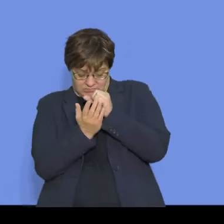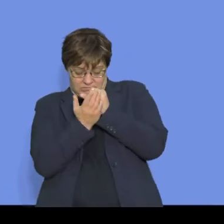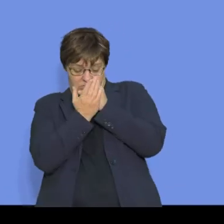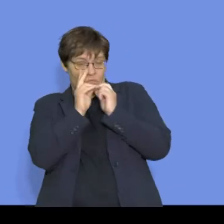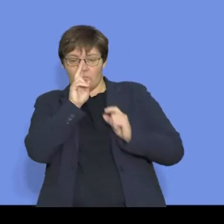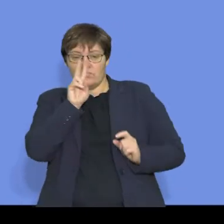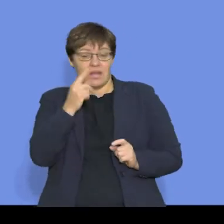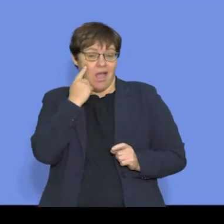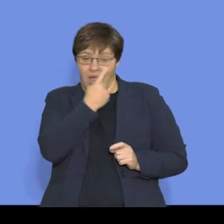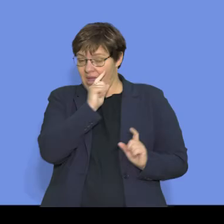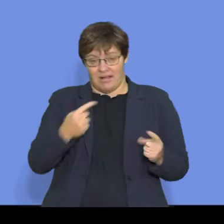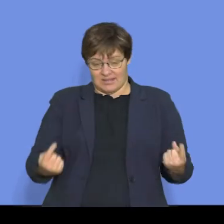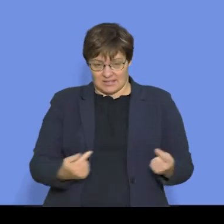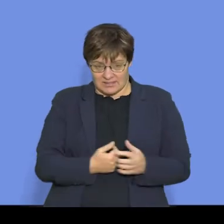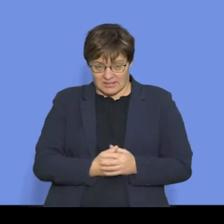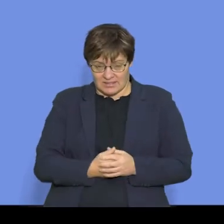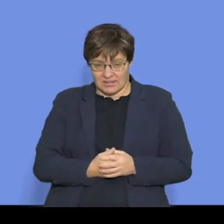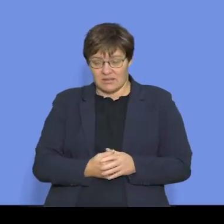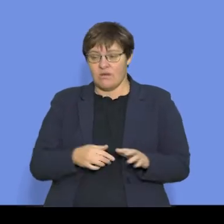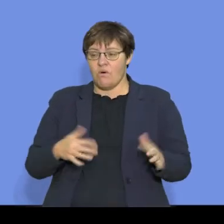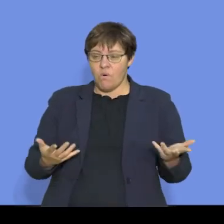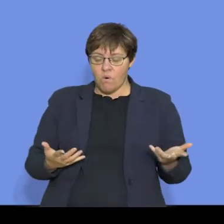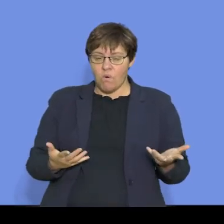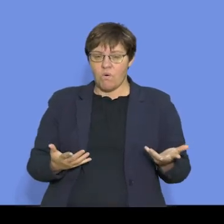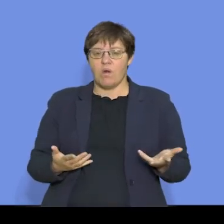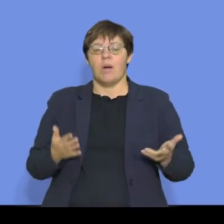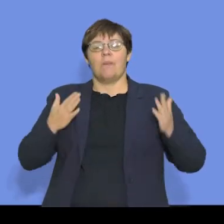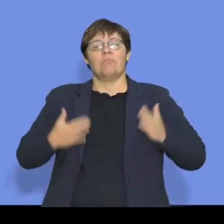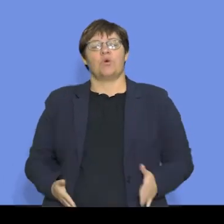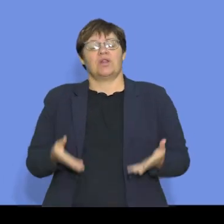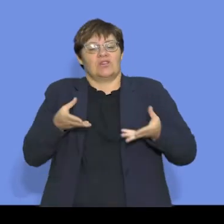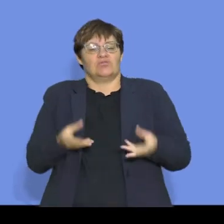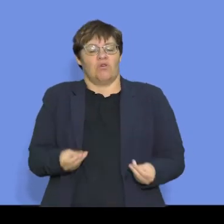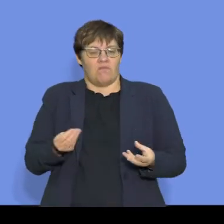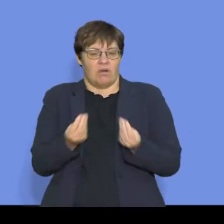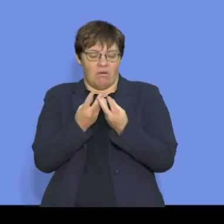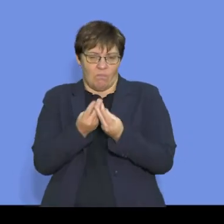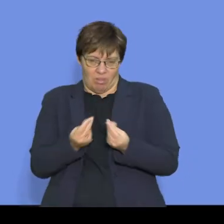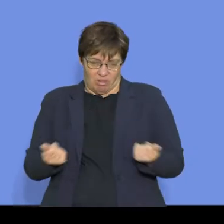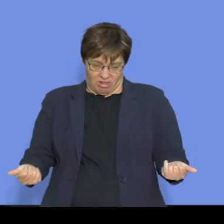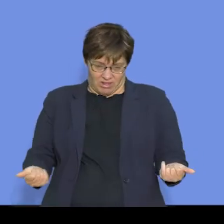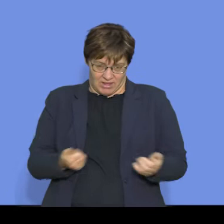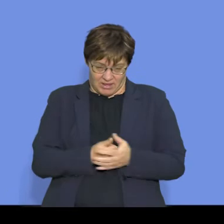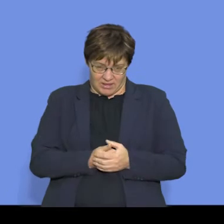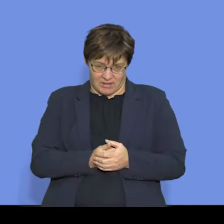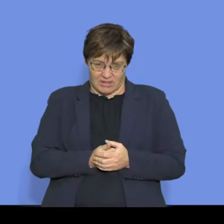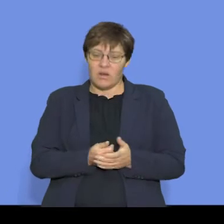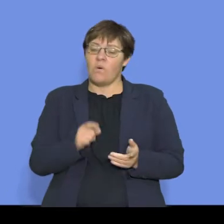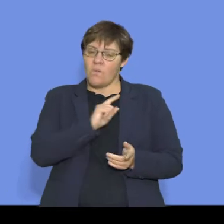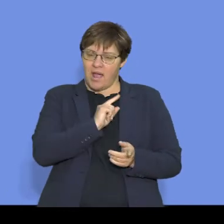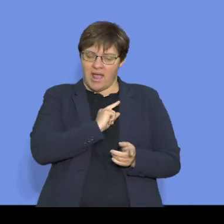so you couldn't see them, or the organisms were soft-bodied, and we know that soft-bodied